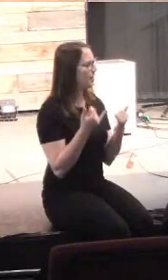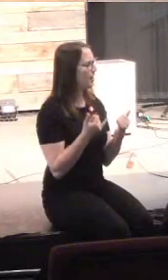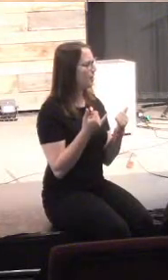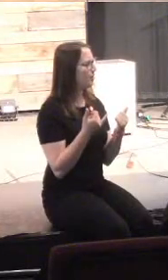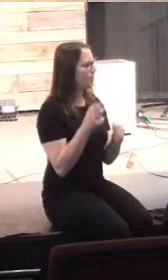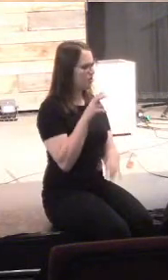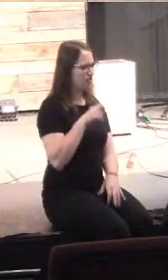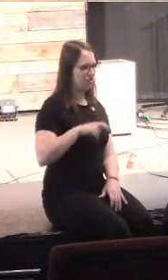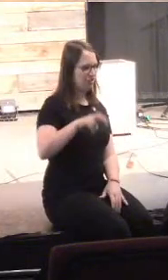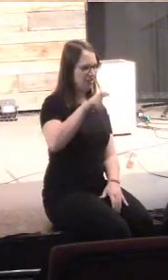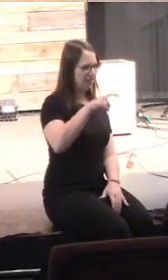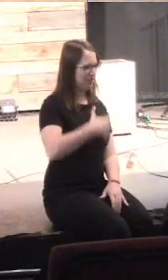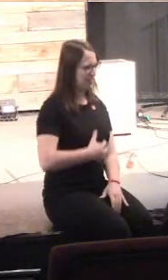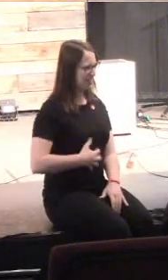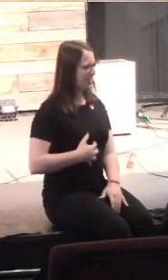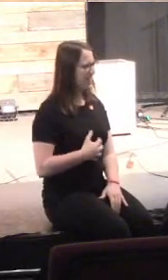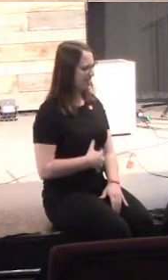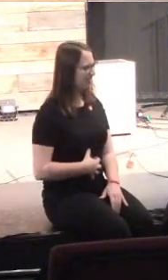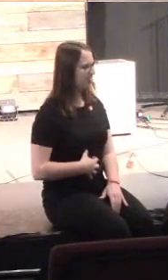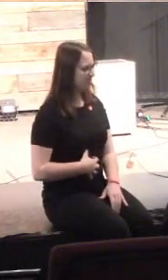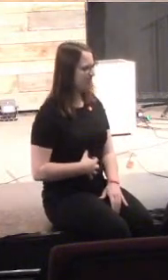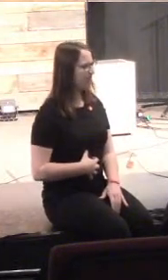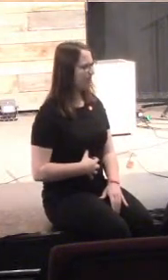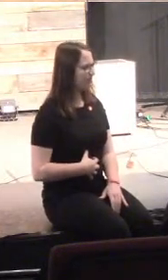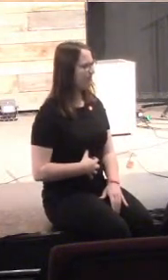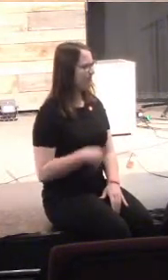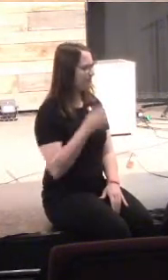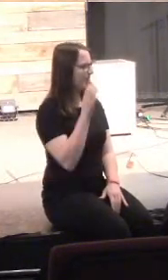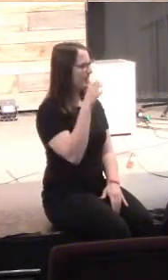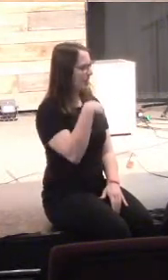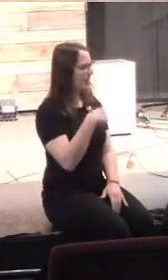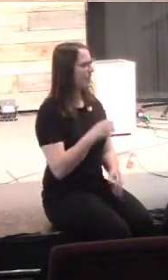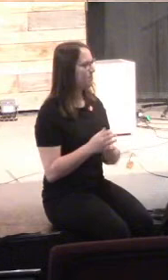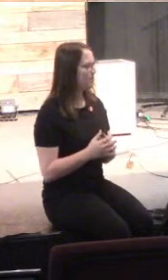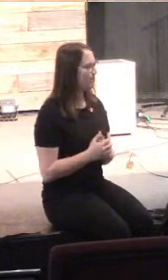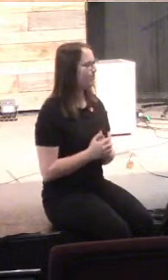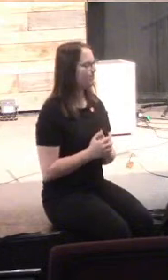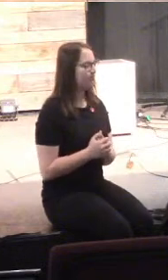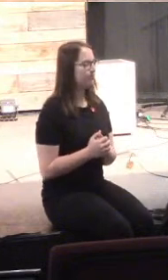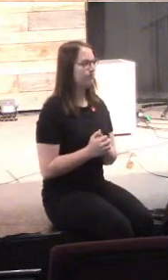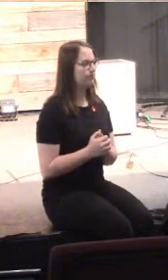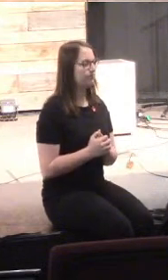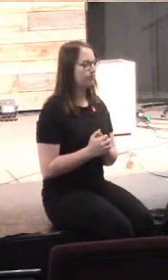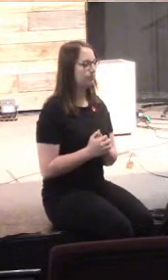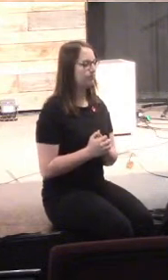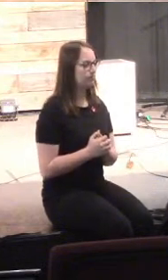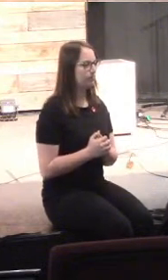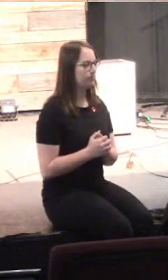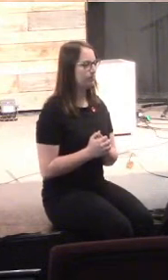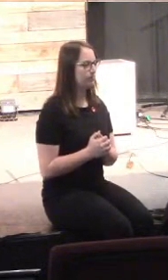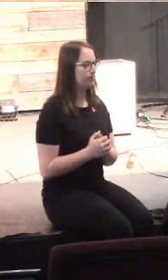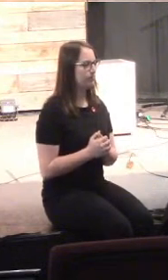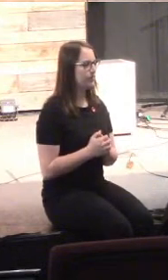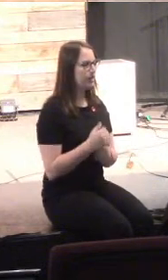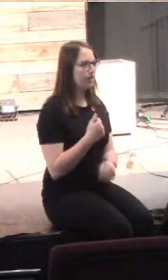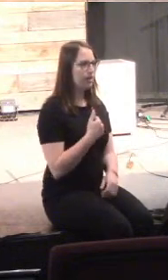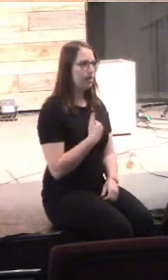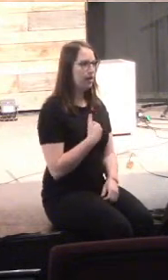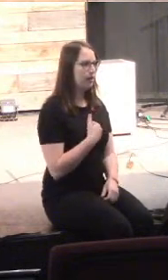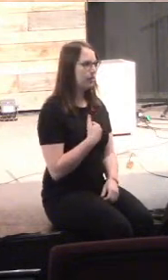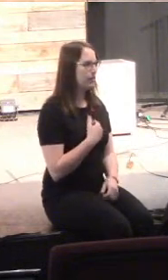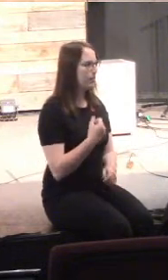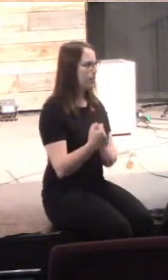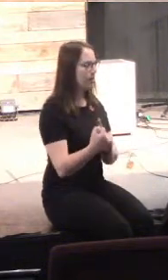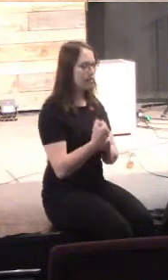journey of disgust. And, you know, I really was very stirred both by the